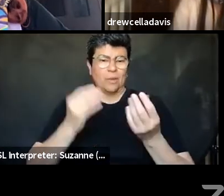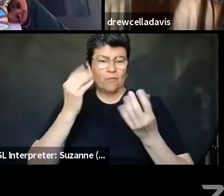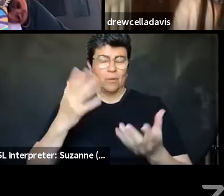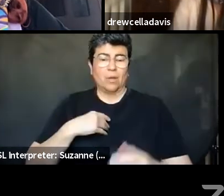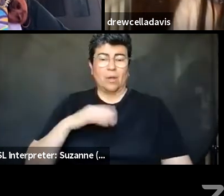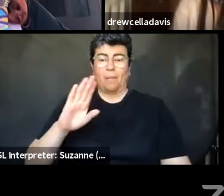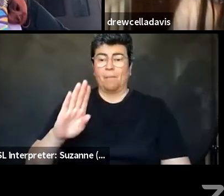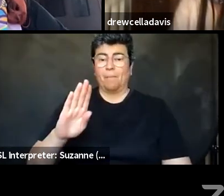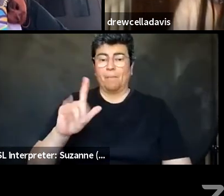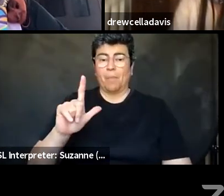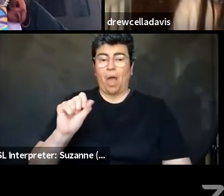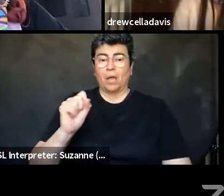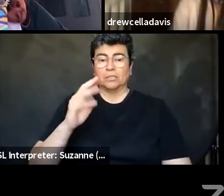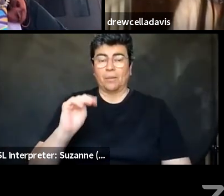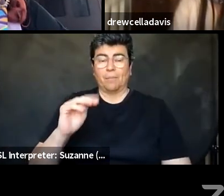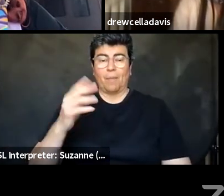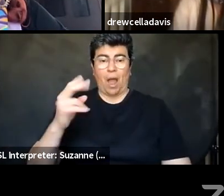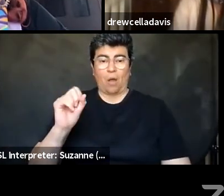House, but also